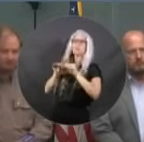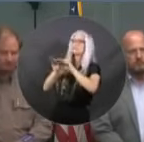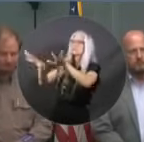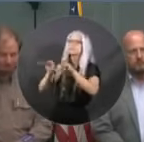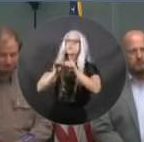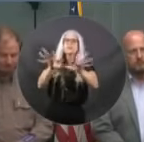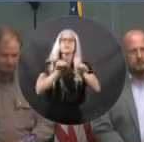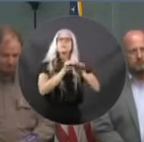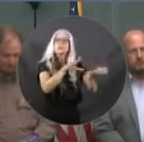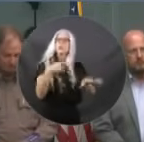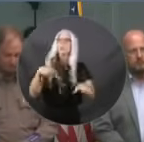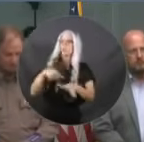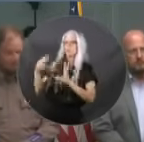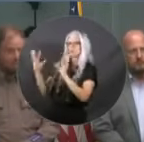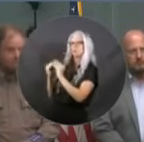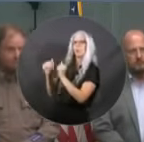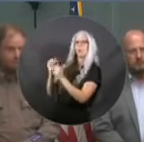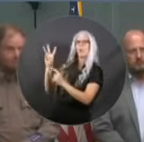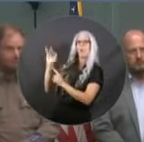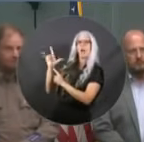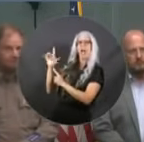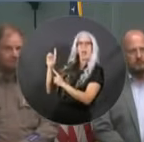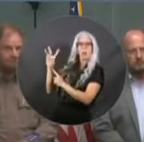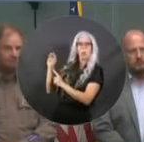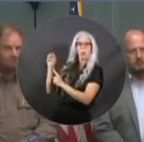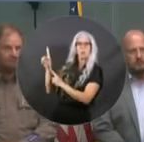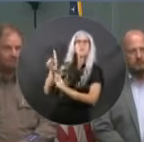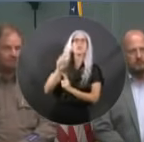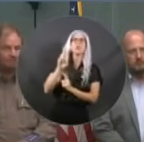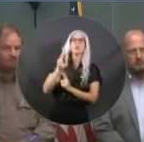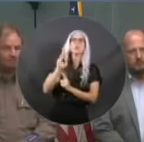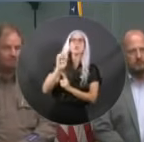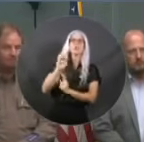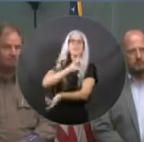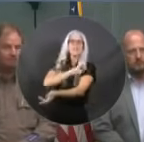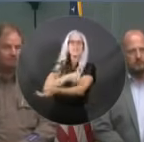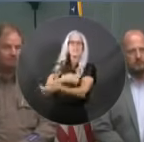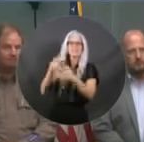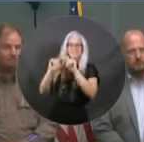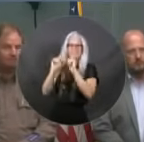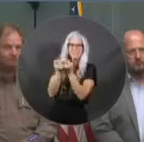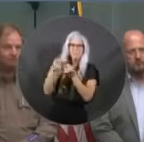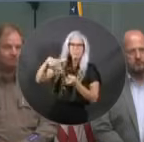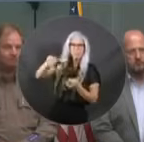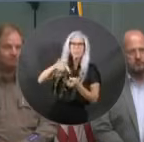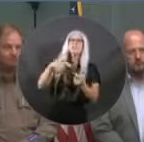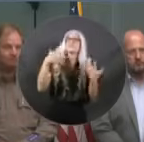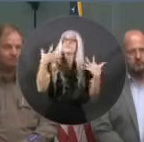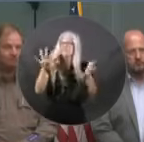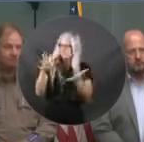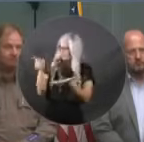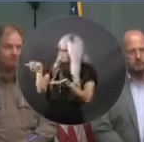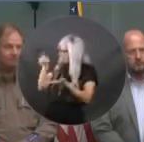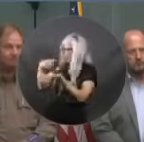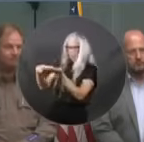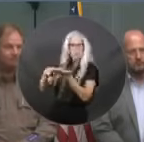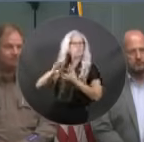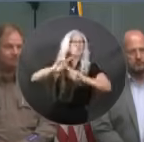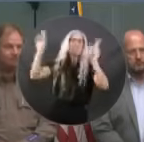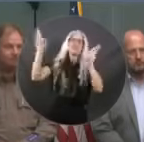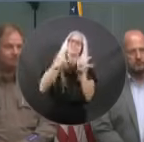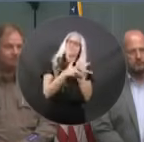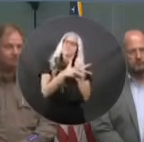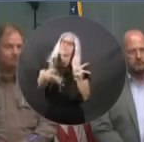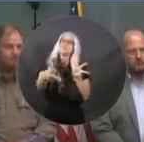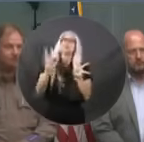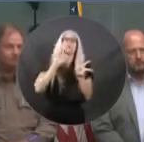with all the Duke Energy personnel that have been pre-staged there to help with Duke Energy and their power restoration efforts. We've